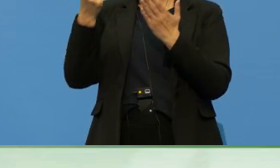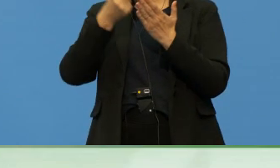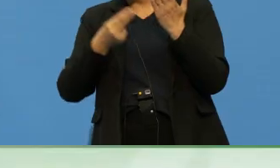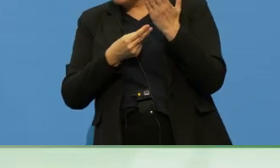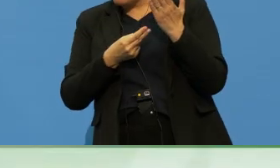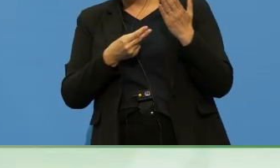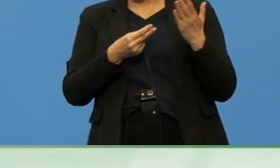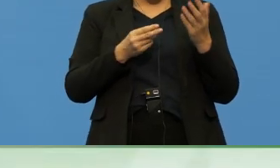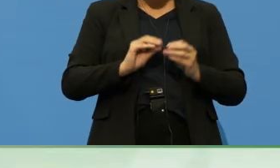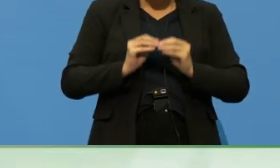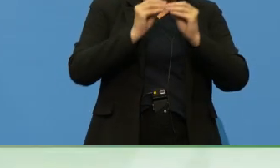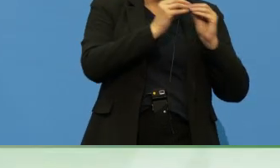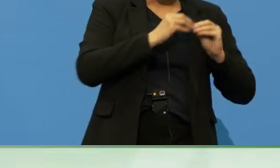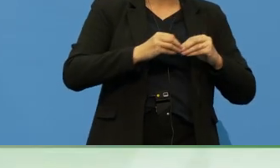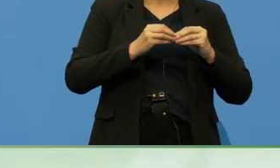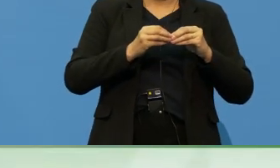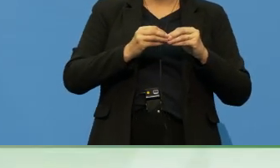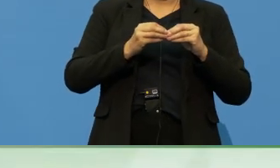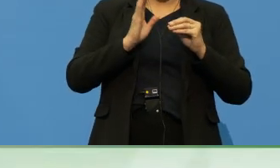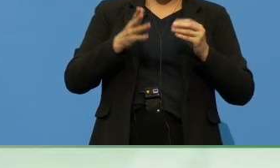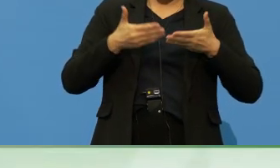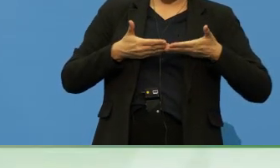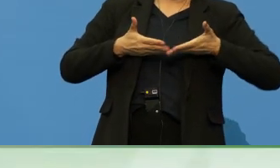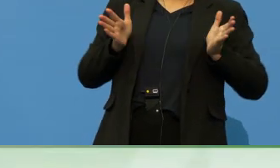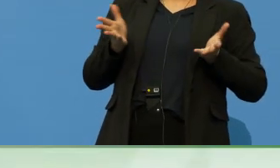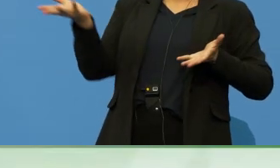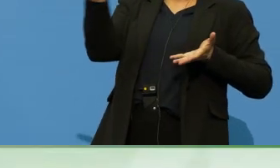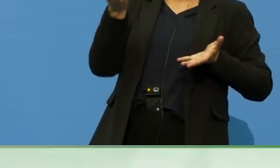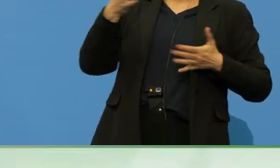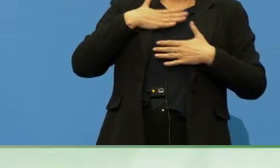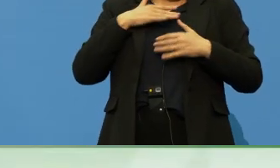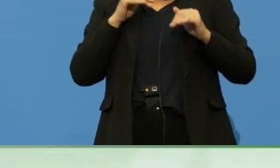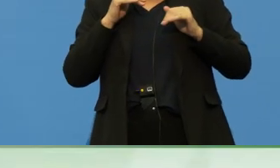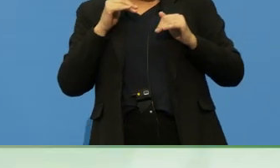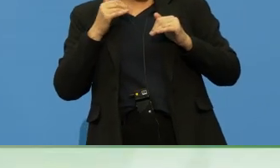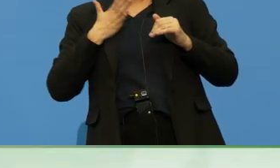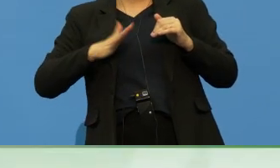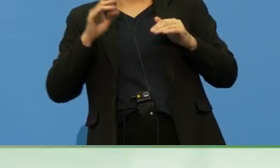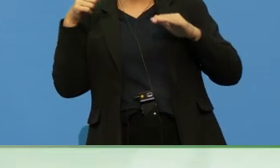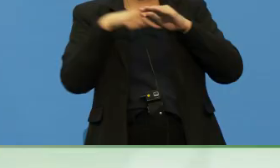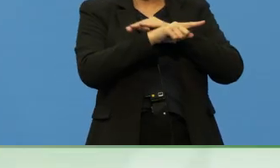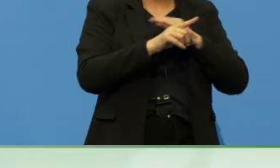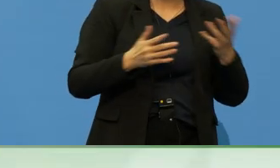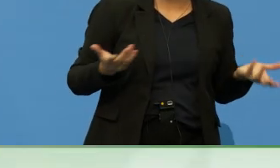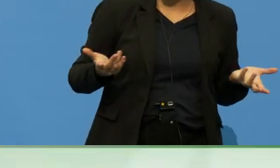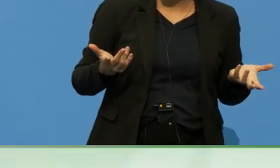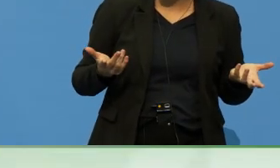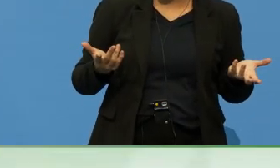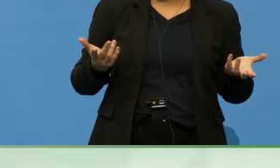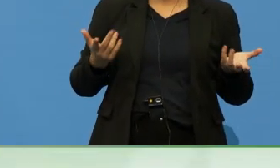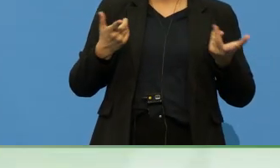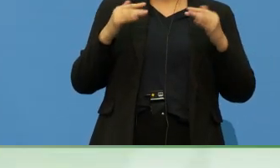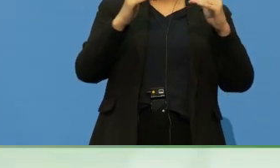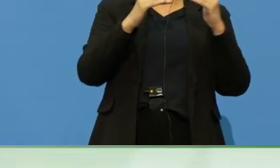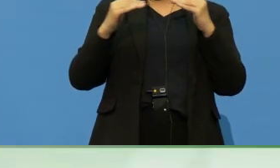to develop a new solution inside the office or something, the universal design standards help us to find